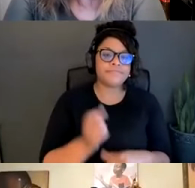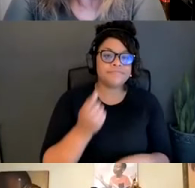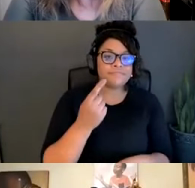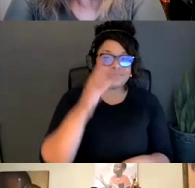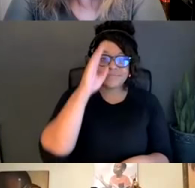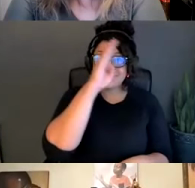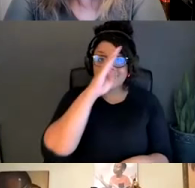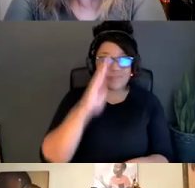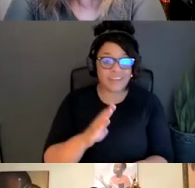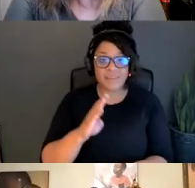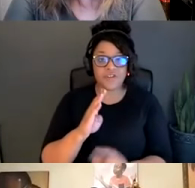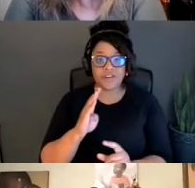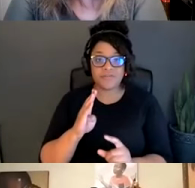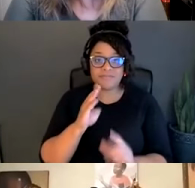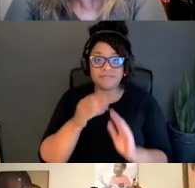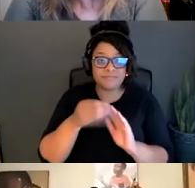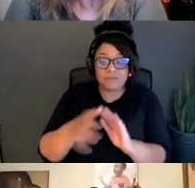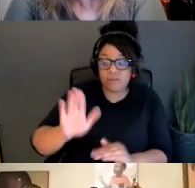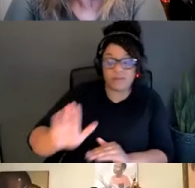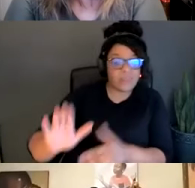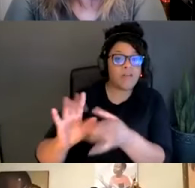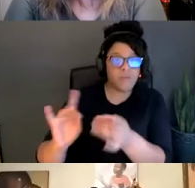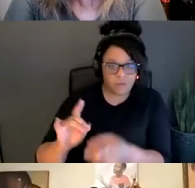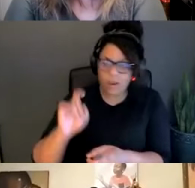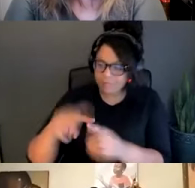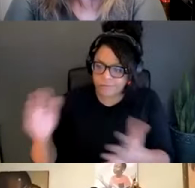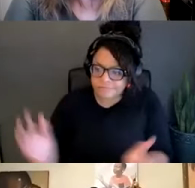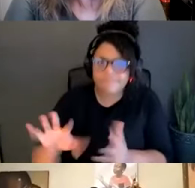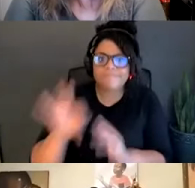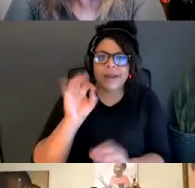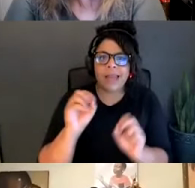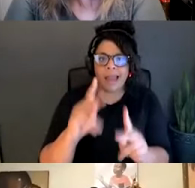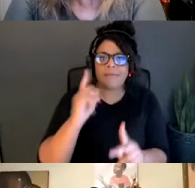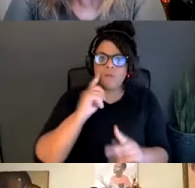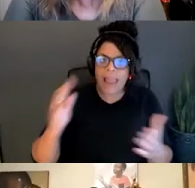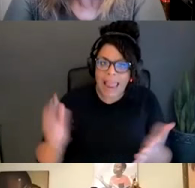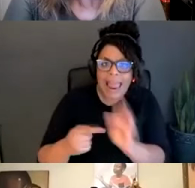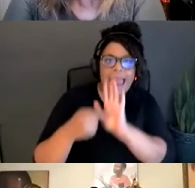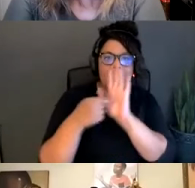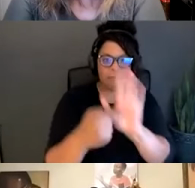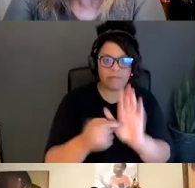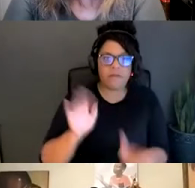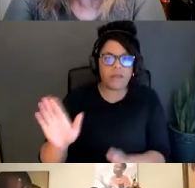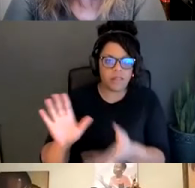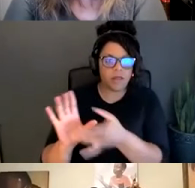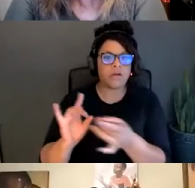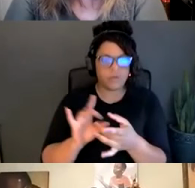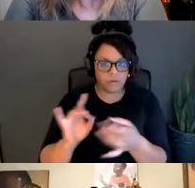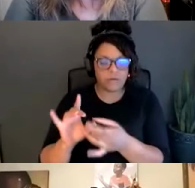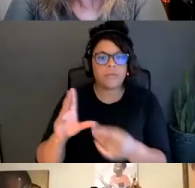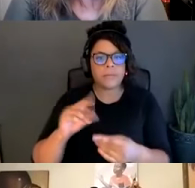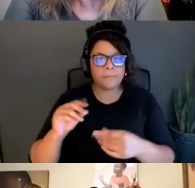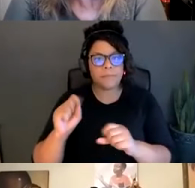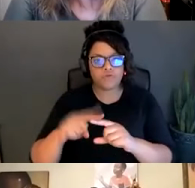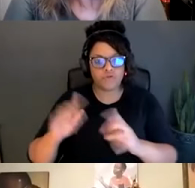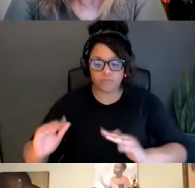our students and families in the district. We need to find those opportunities to amplify and push